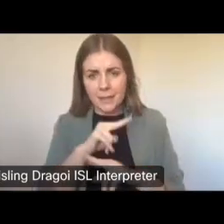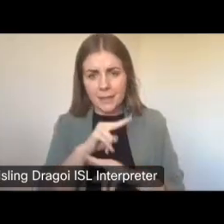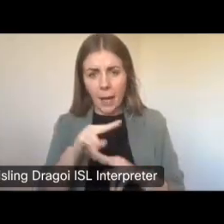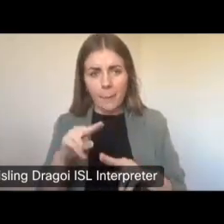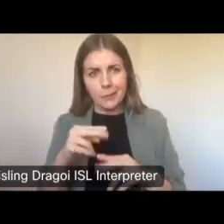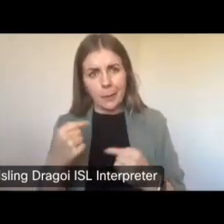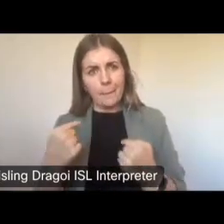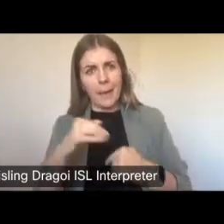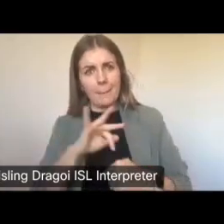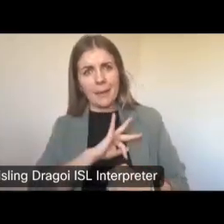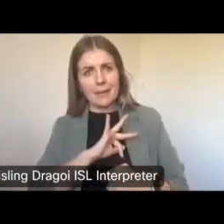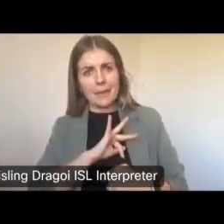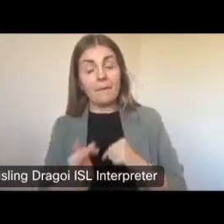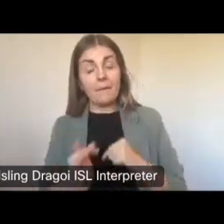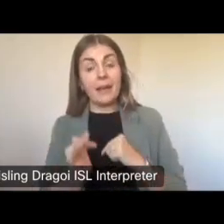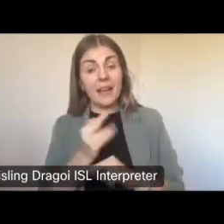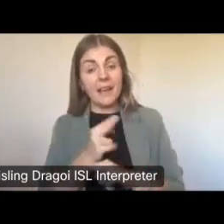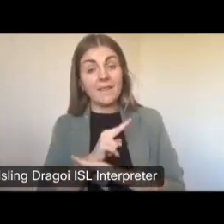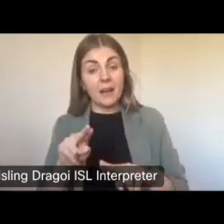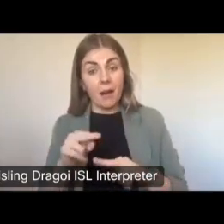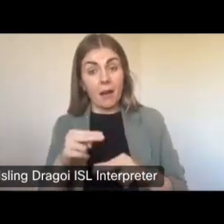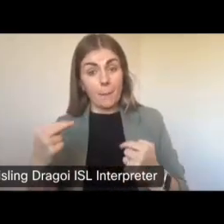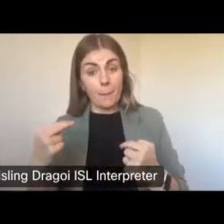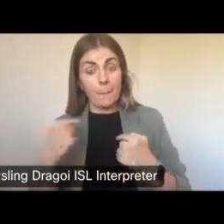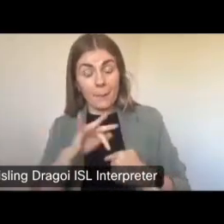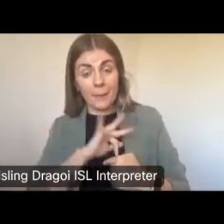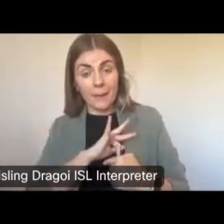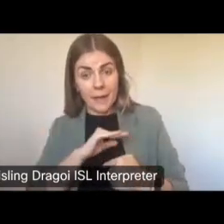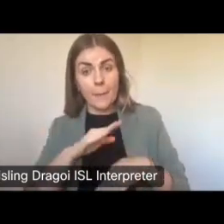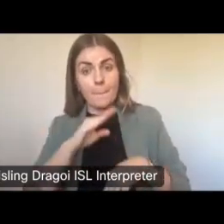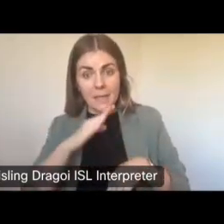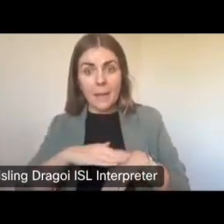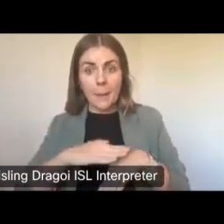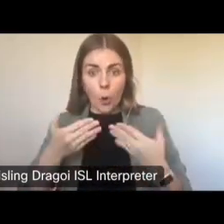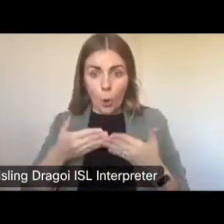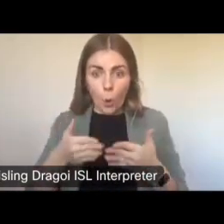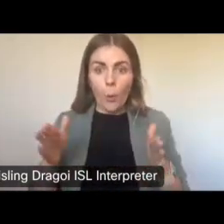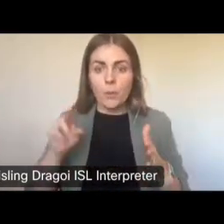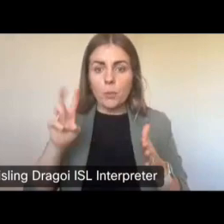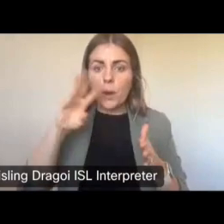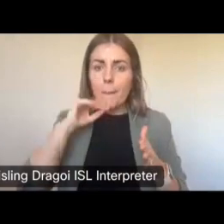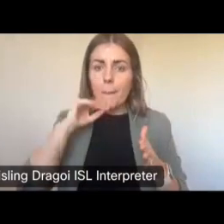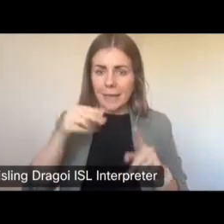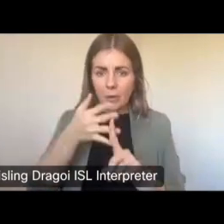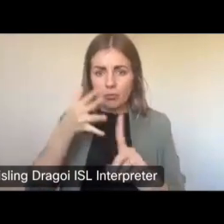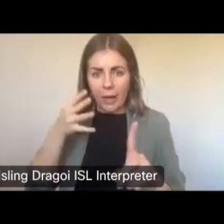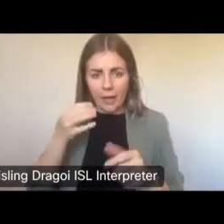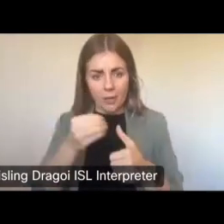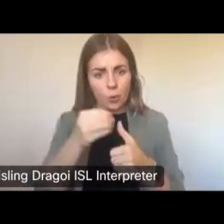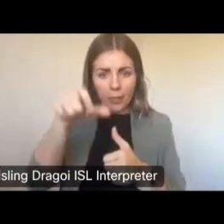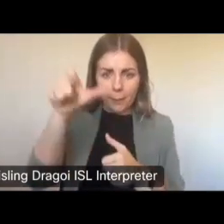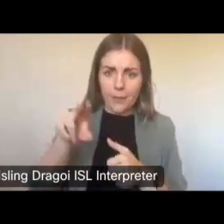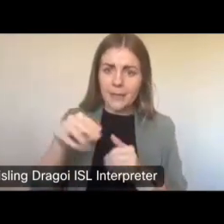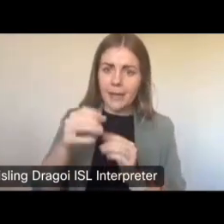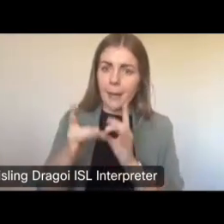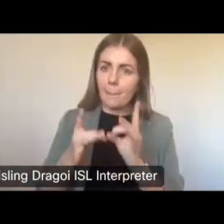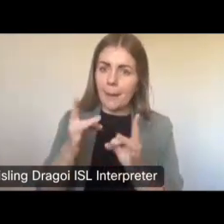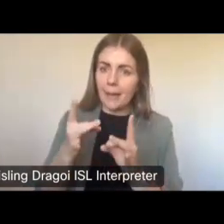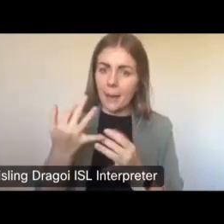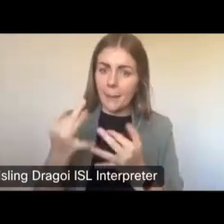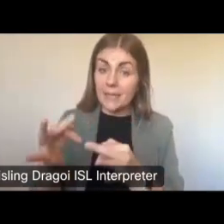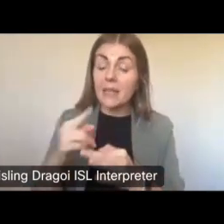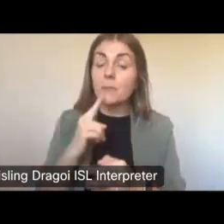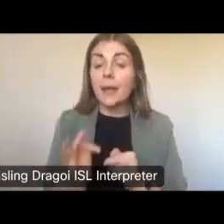not blaming yourself allows you to be open because you're able to recognize people make mistakes. Now, if you make repeated mistakes, you need to